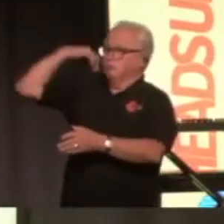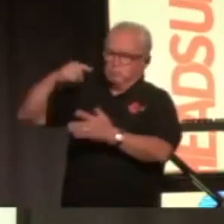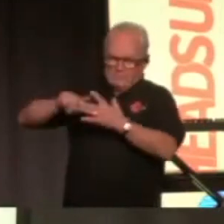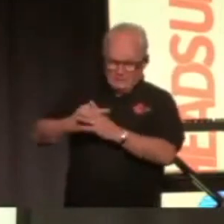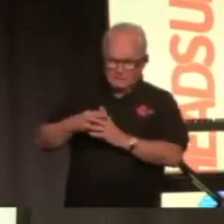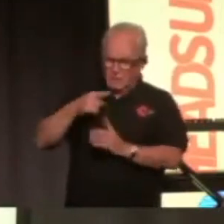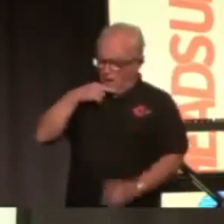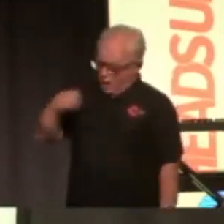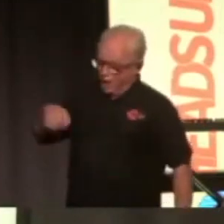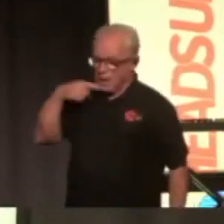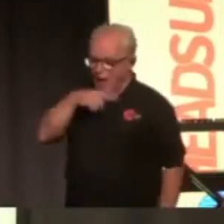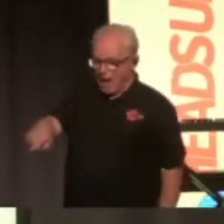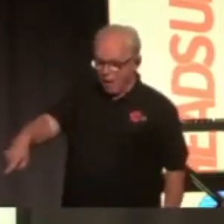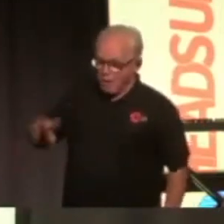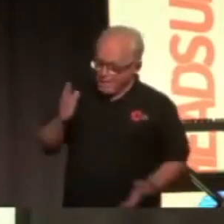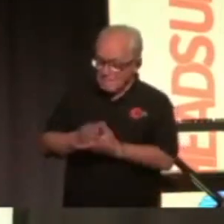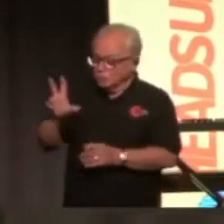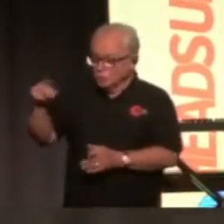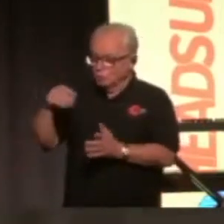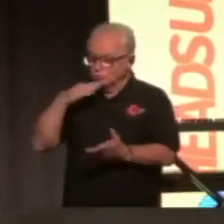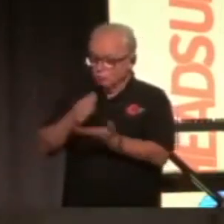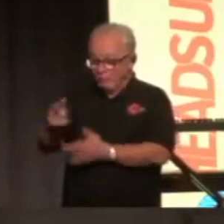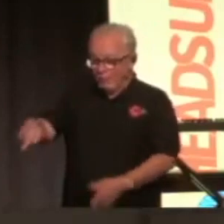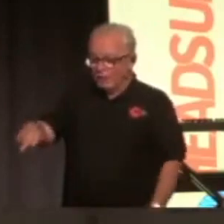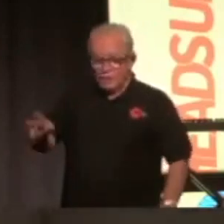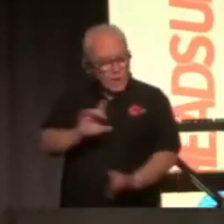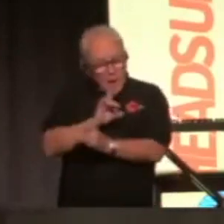a liar. And there's no truth in him.